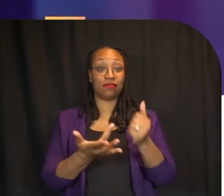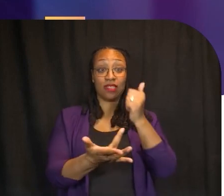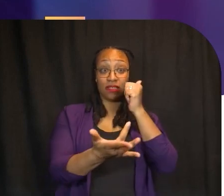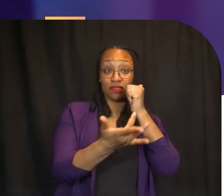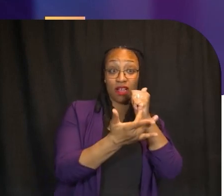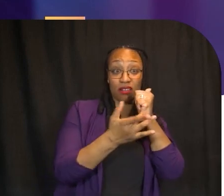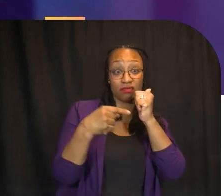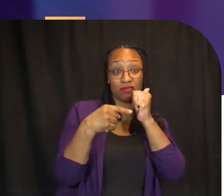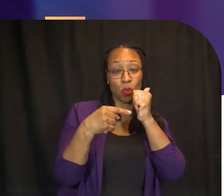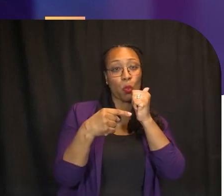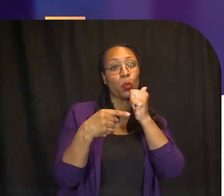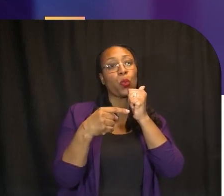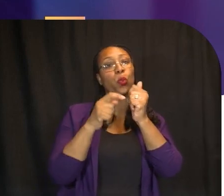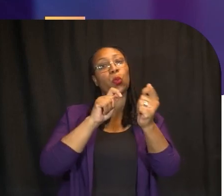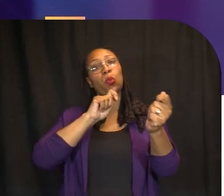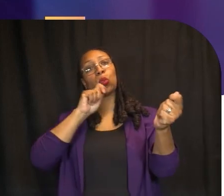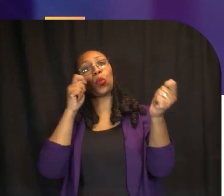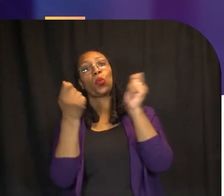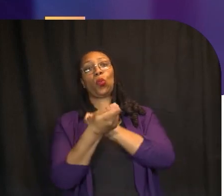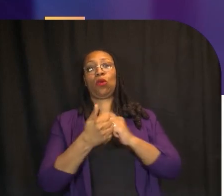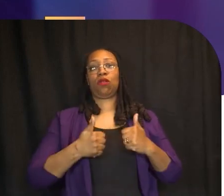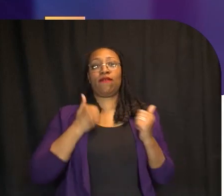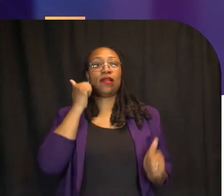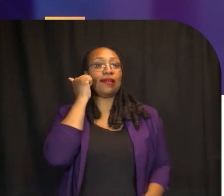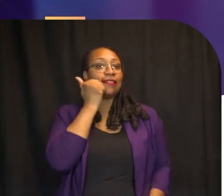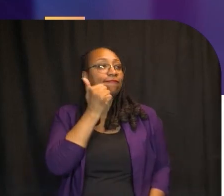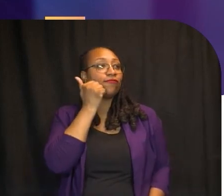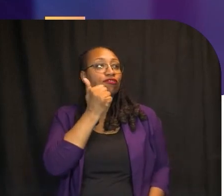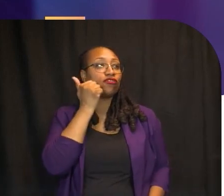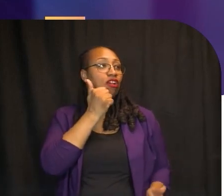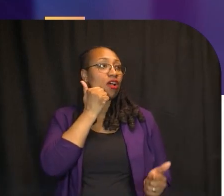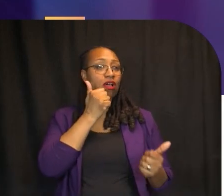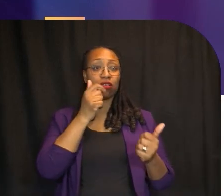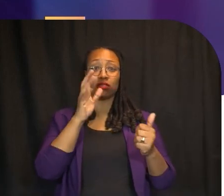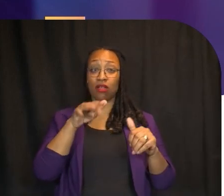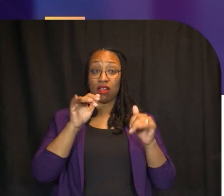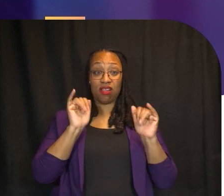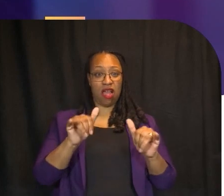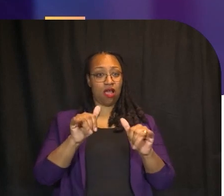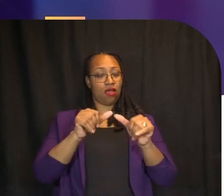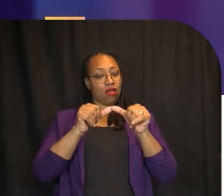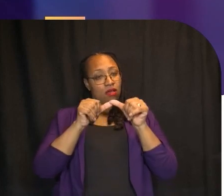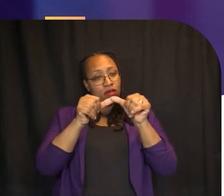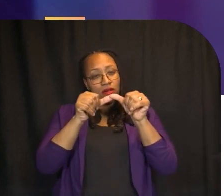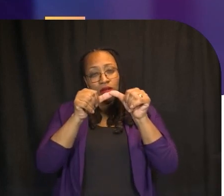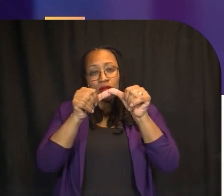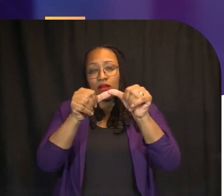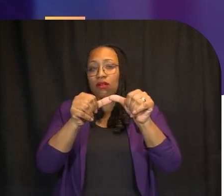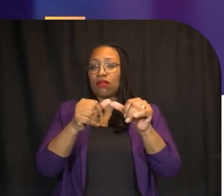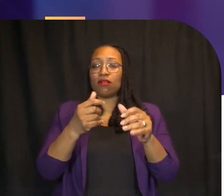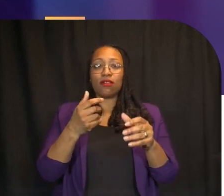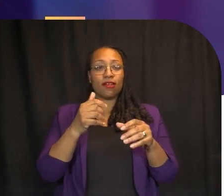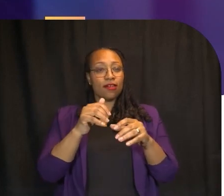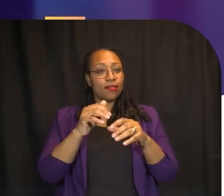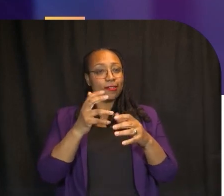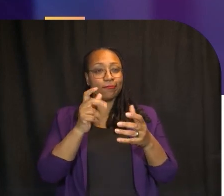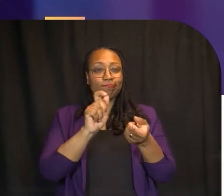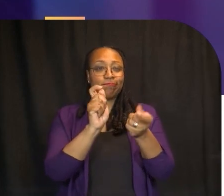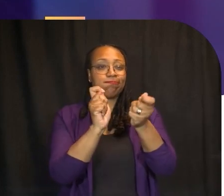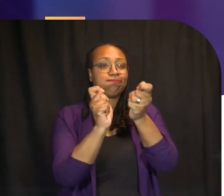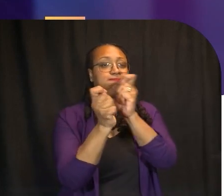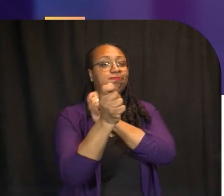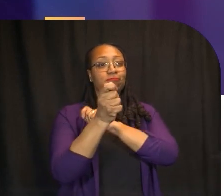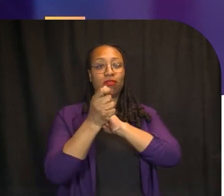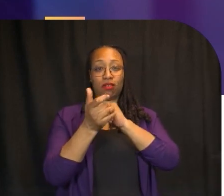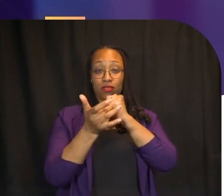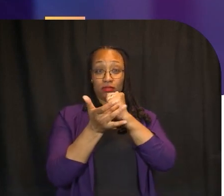new technology is created and evolves much more quickly than our regulatory and policy frameworks can keep up. While tech has the power